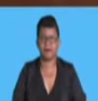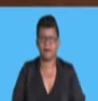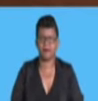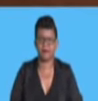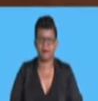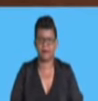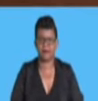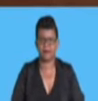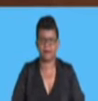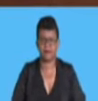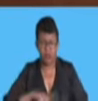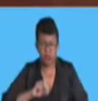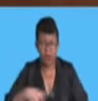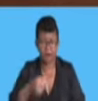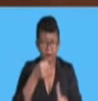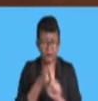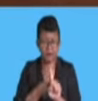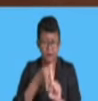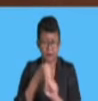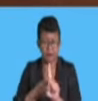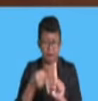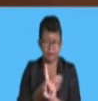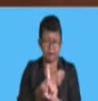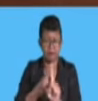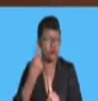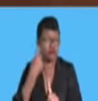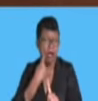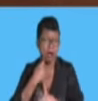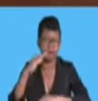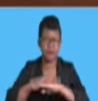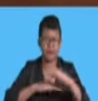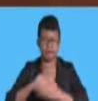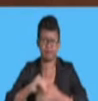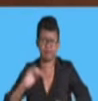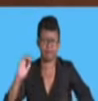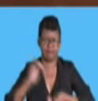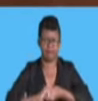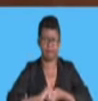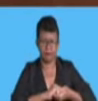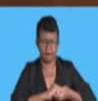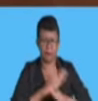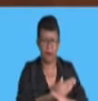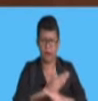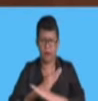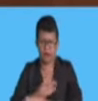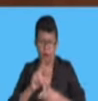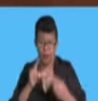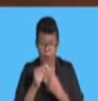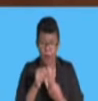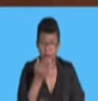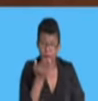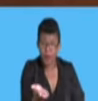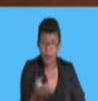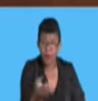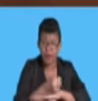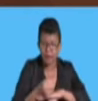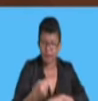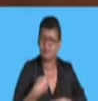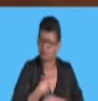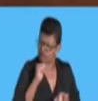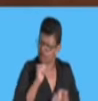our course in trying to build unity by working together in cooperation with government through effective debate and sharing the